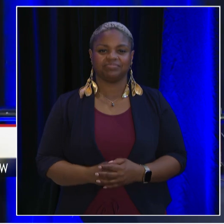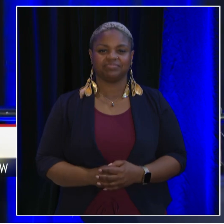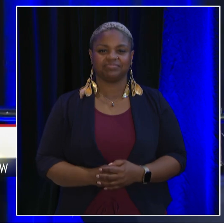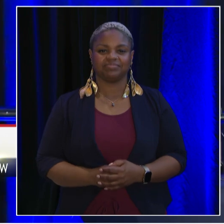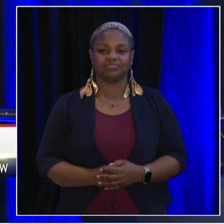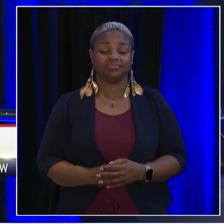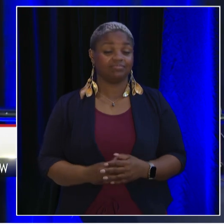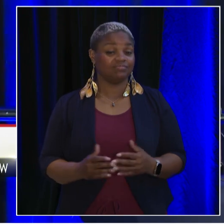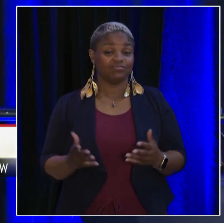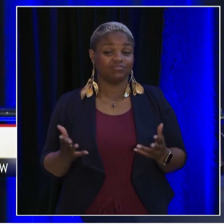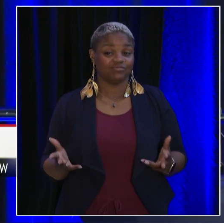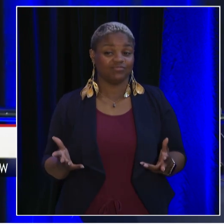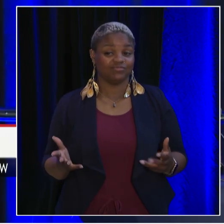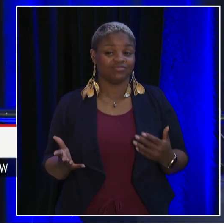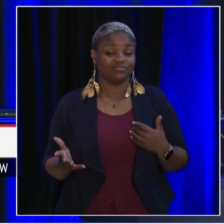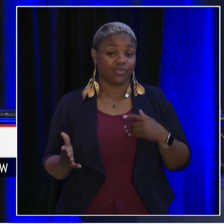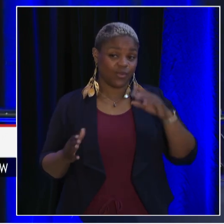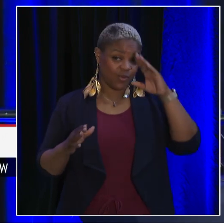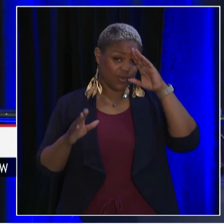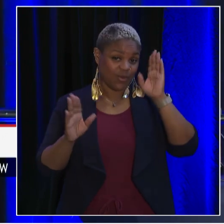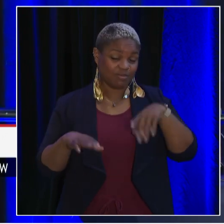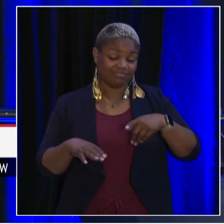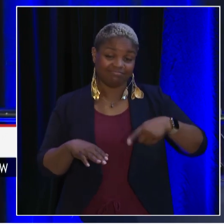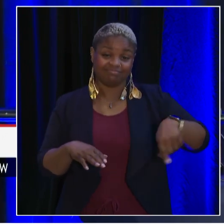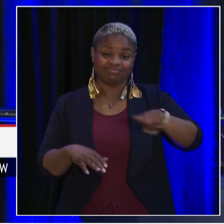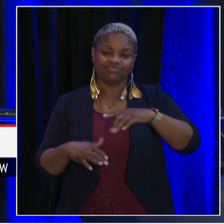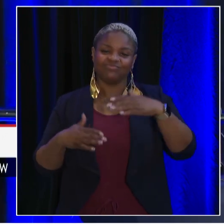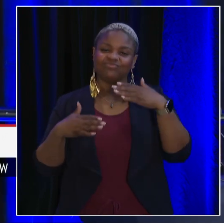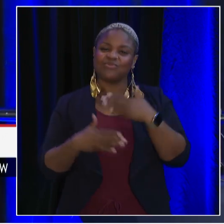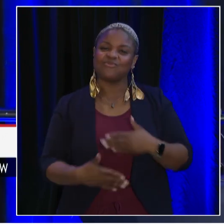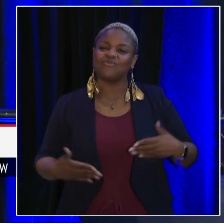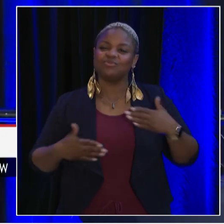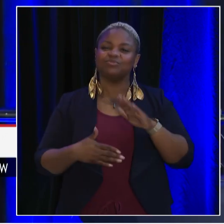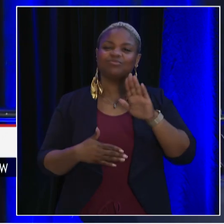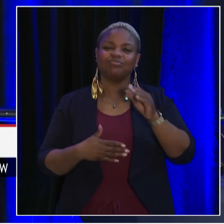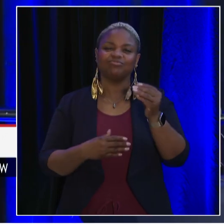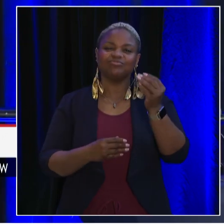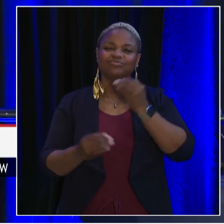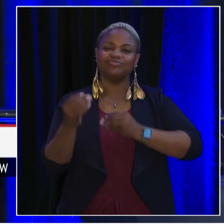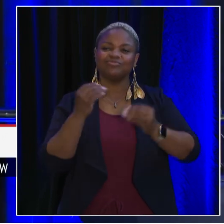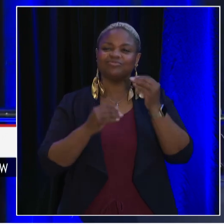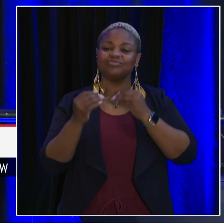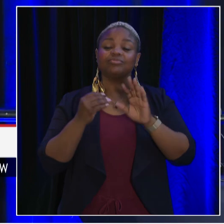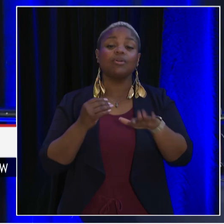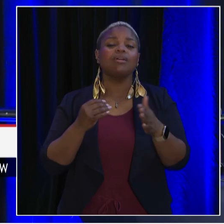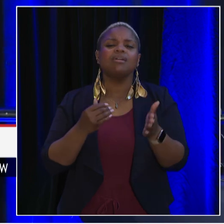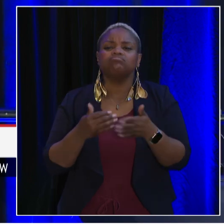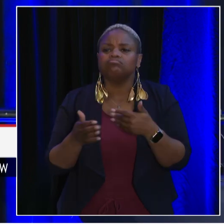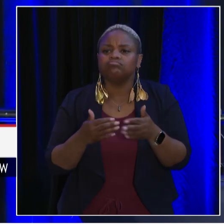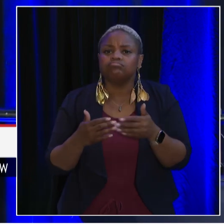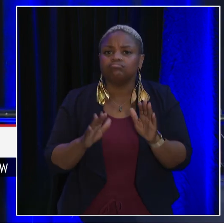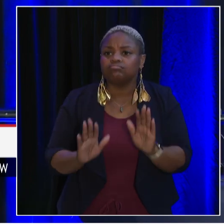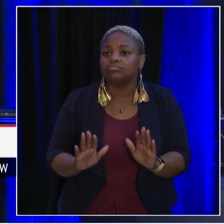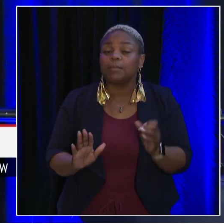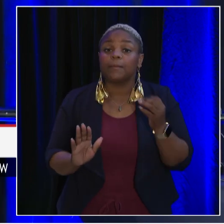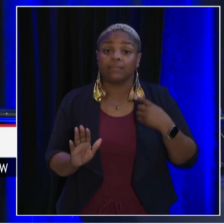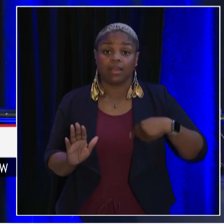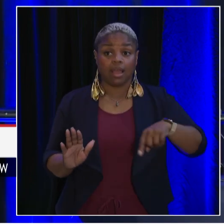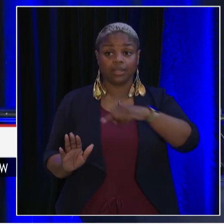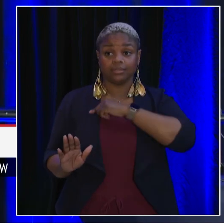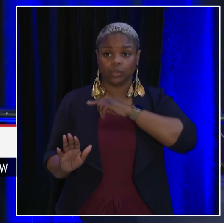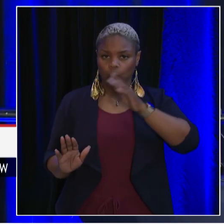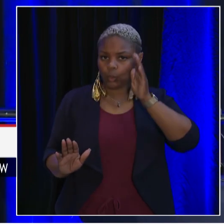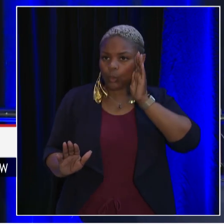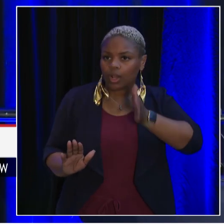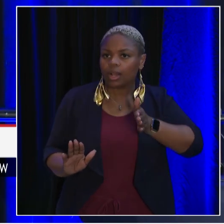Well, I hope you all are enjoying your meal and whatnot. So we are going to